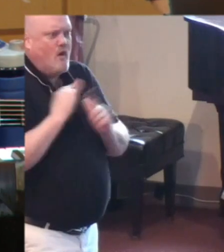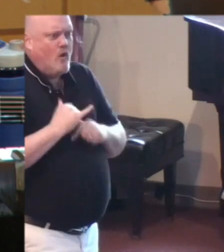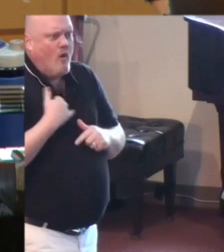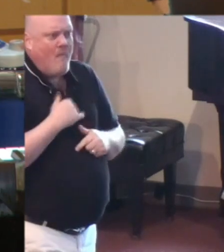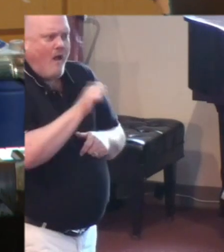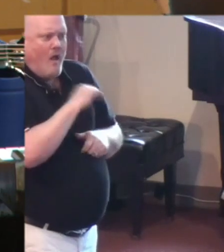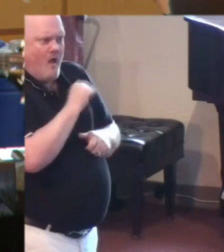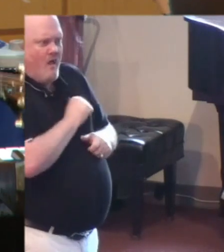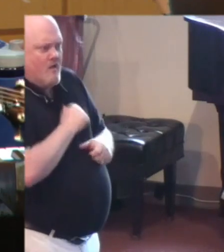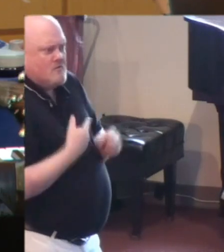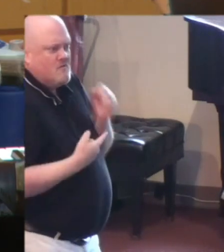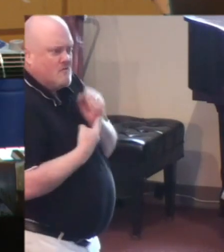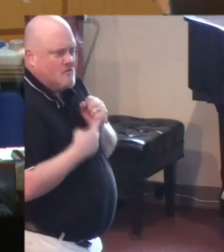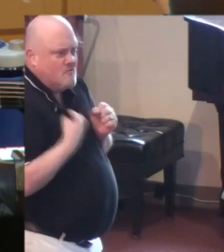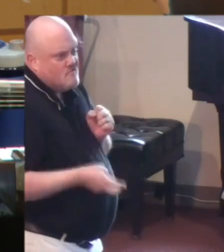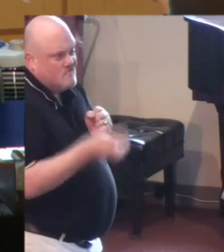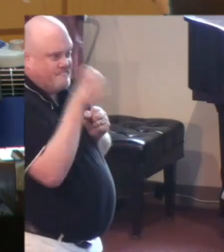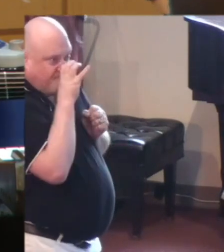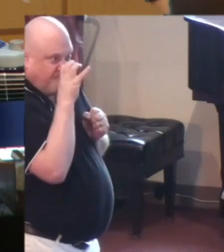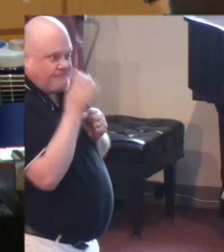retentive?